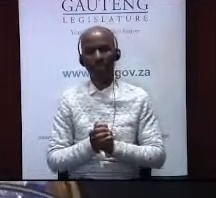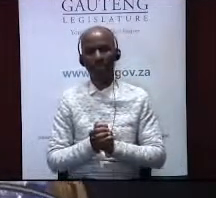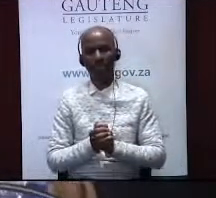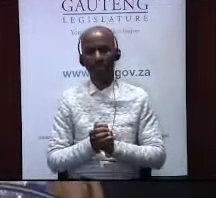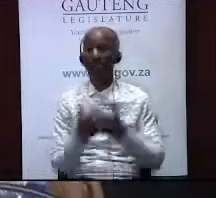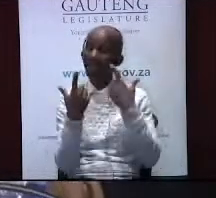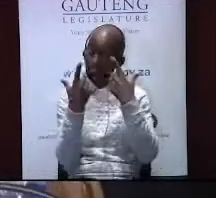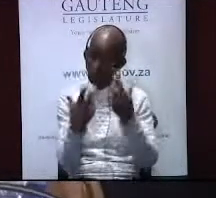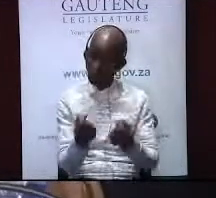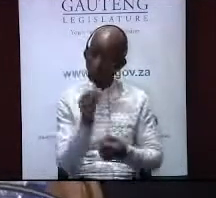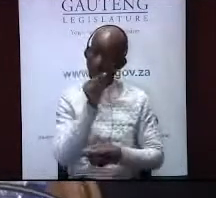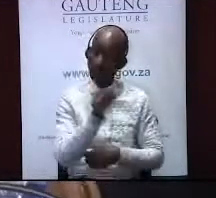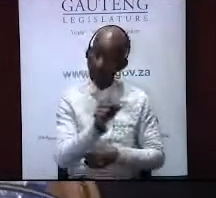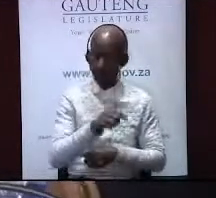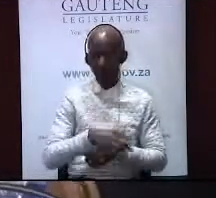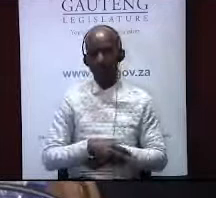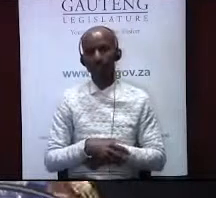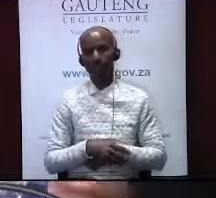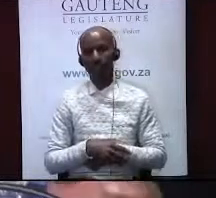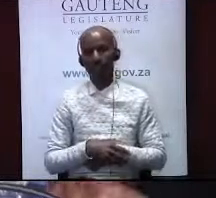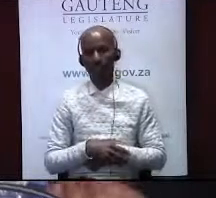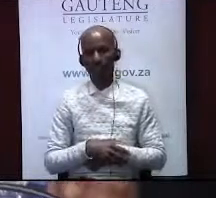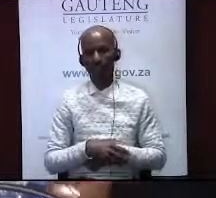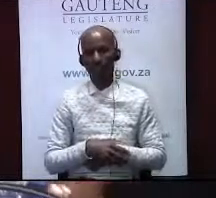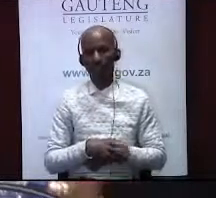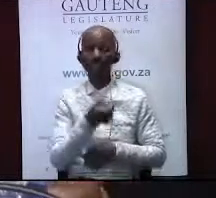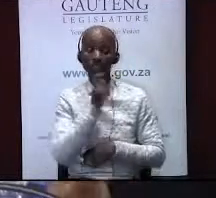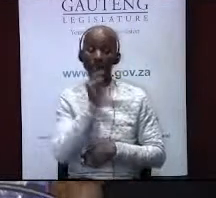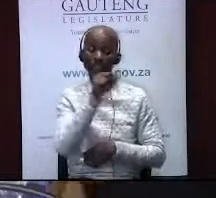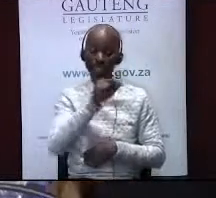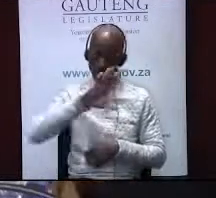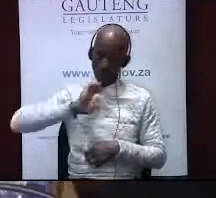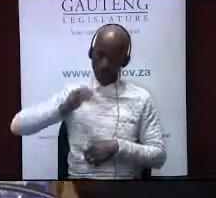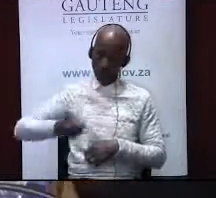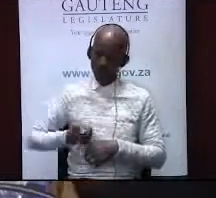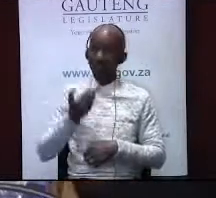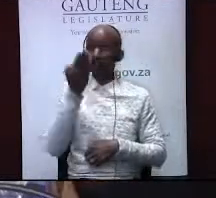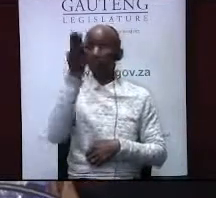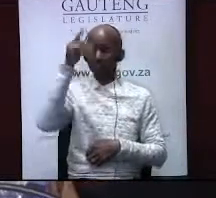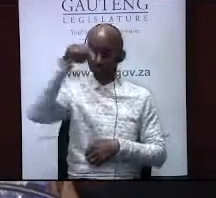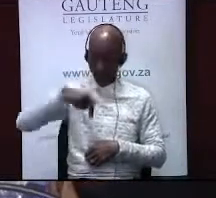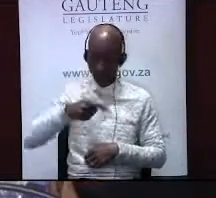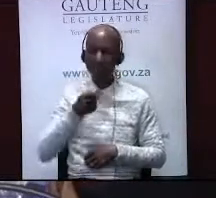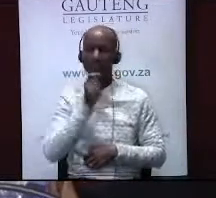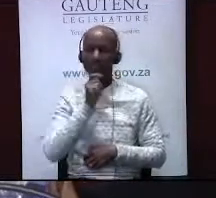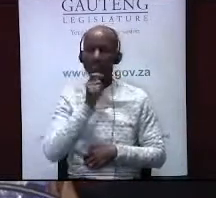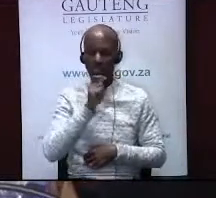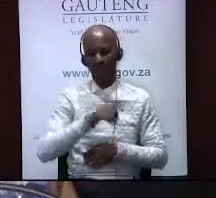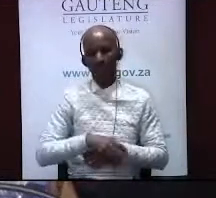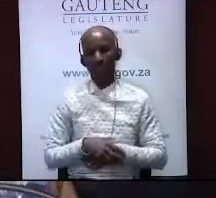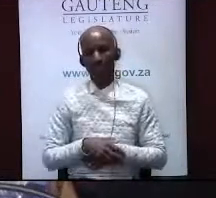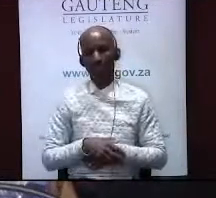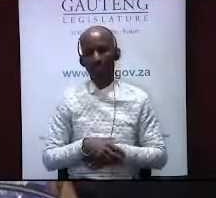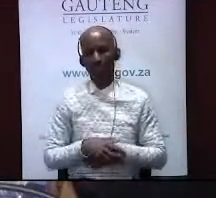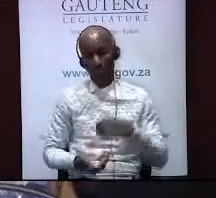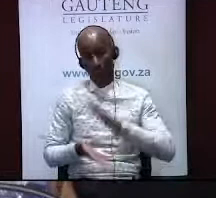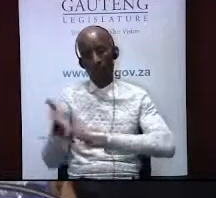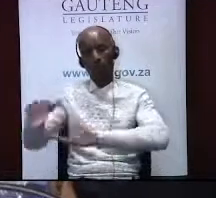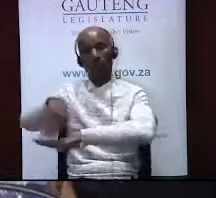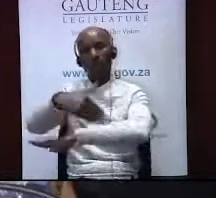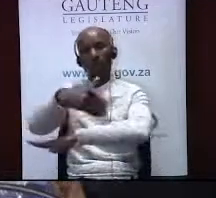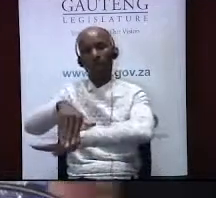Let us do that. Let us take that, woman of God, this morning. Let us go